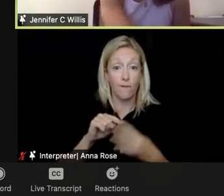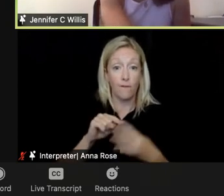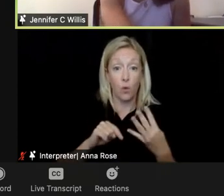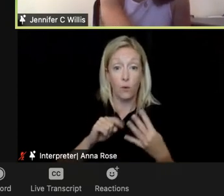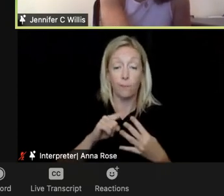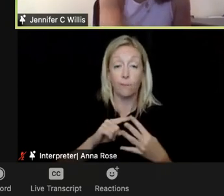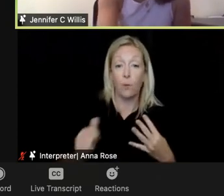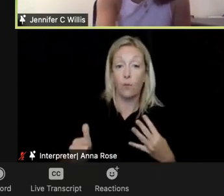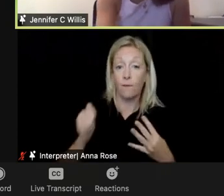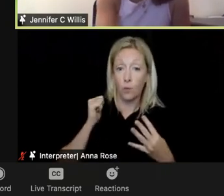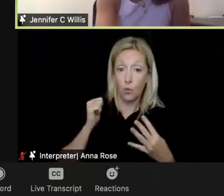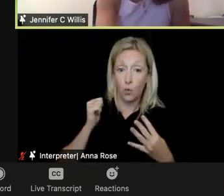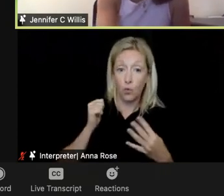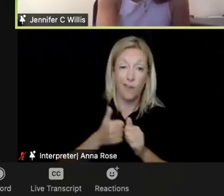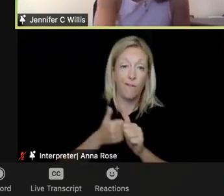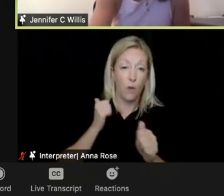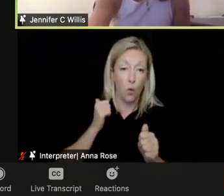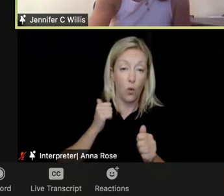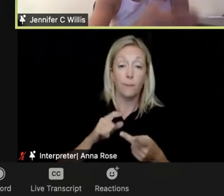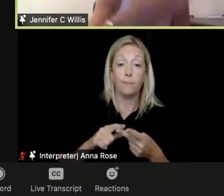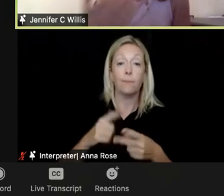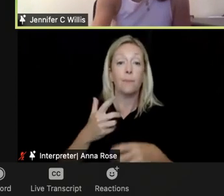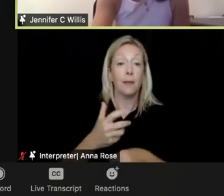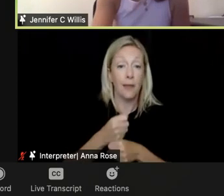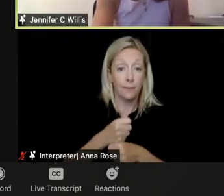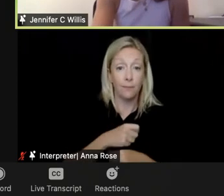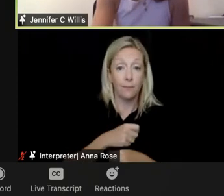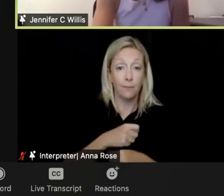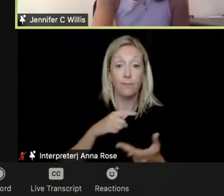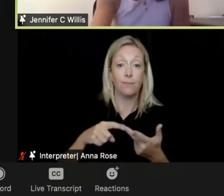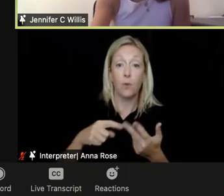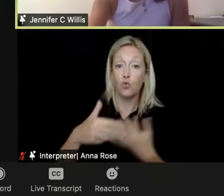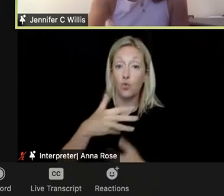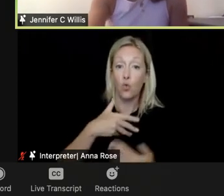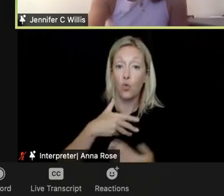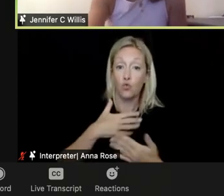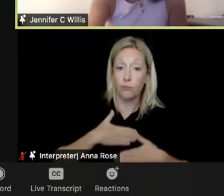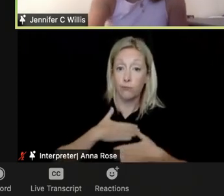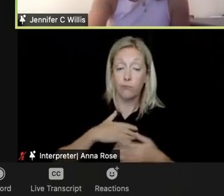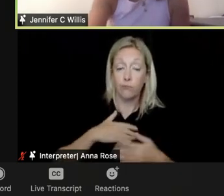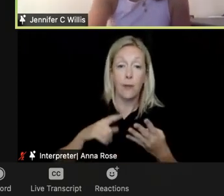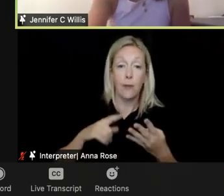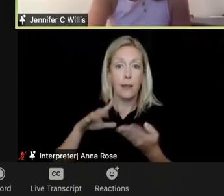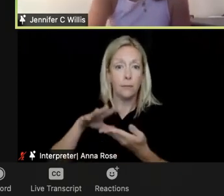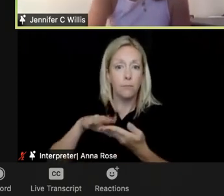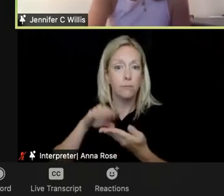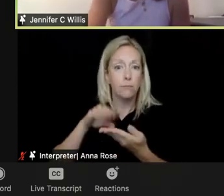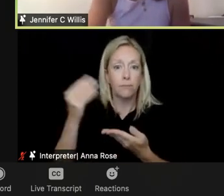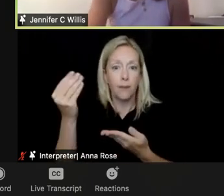refusal, or to get rid of, to obtain something, for social, and providing information.